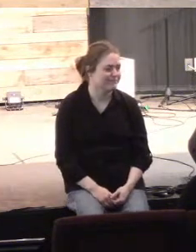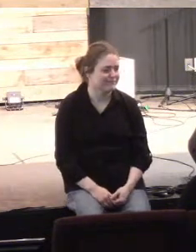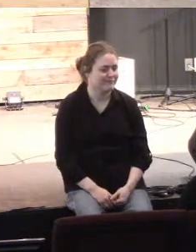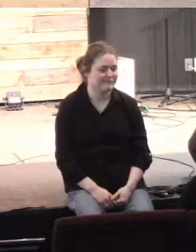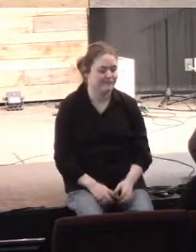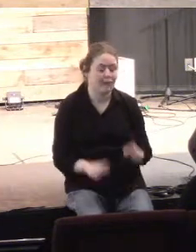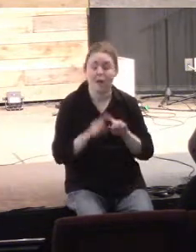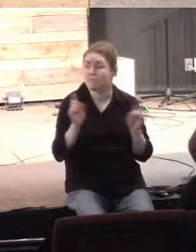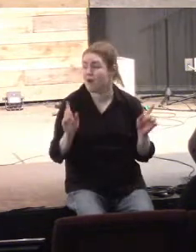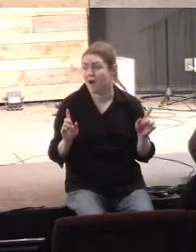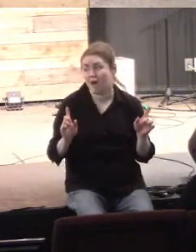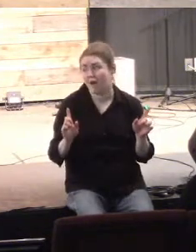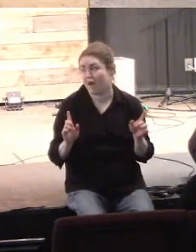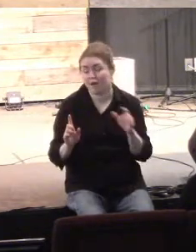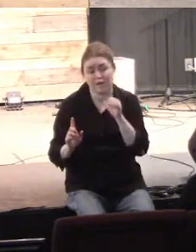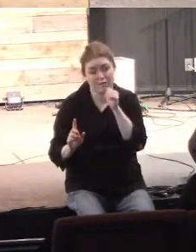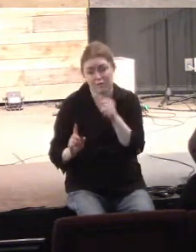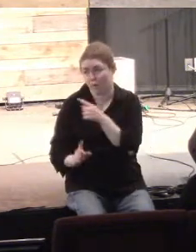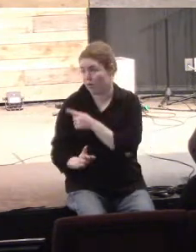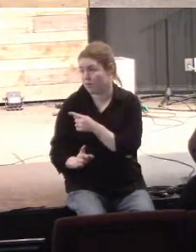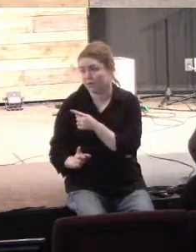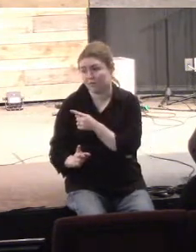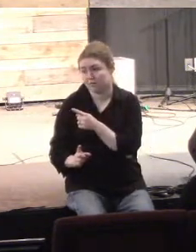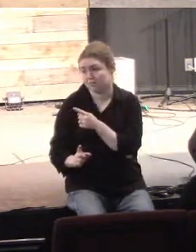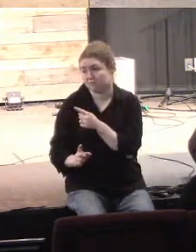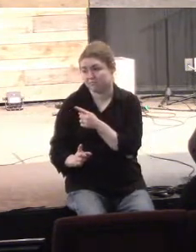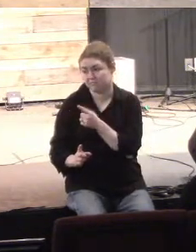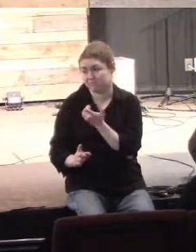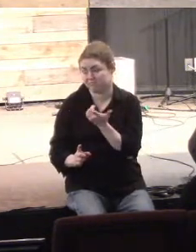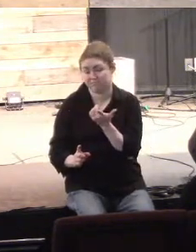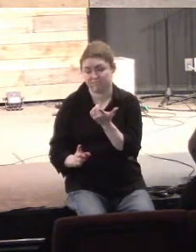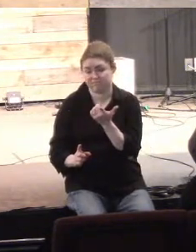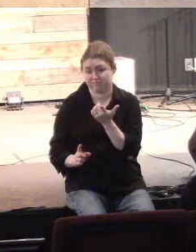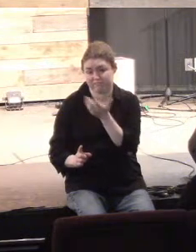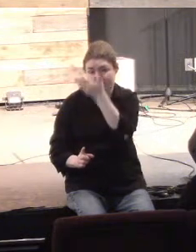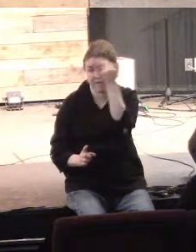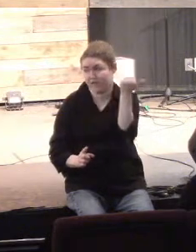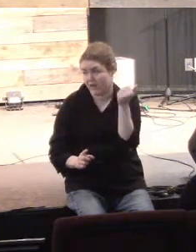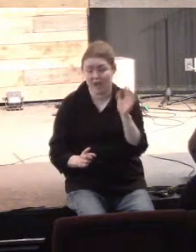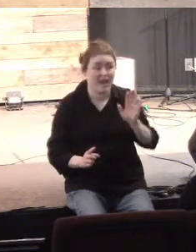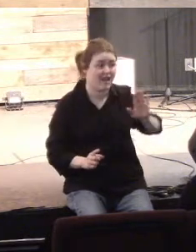But don't you take for granted the price they paid.